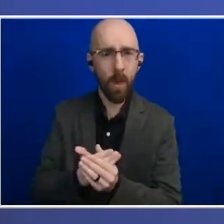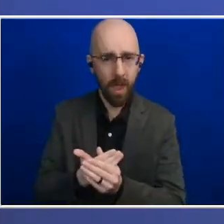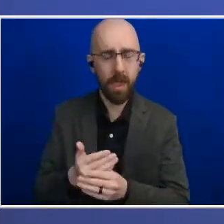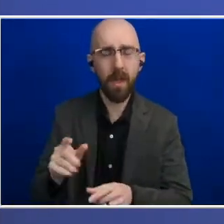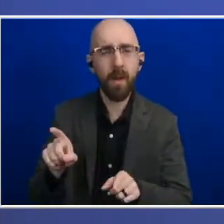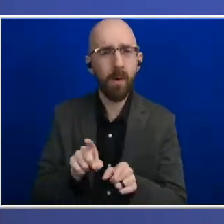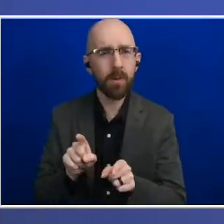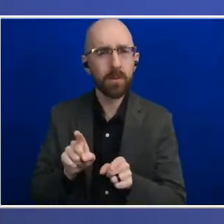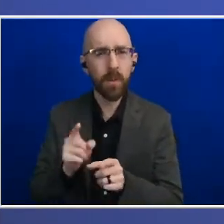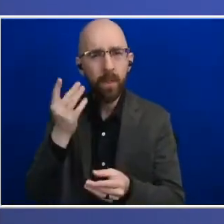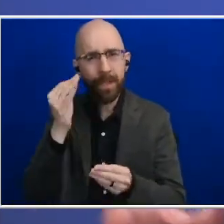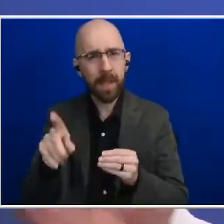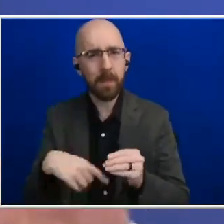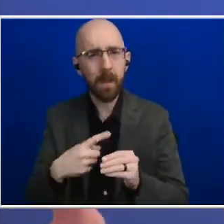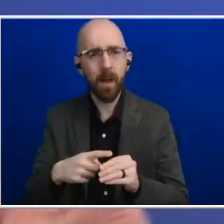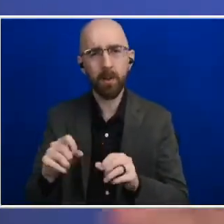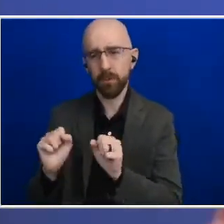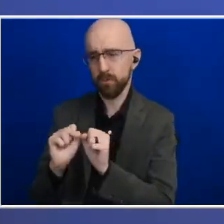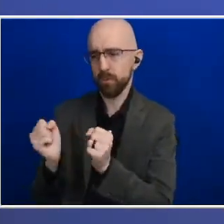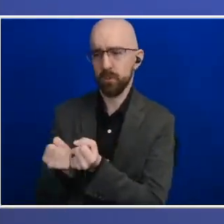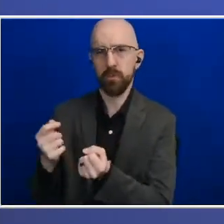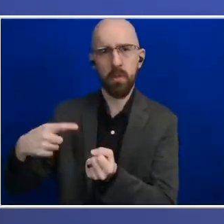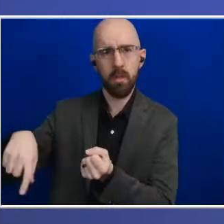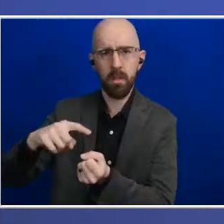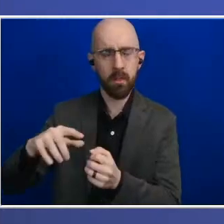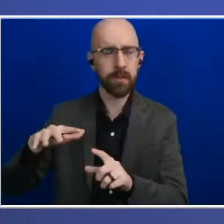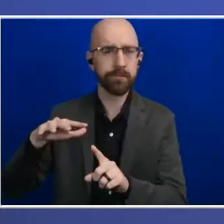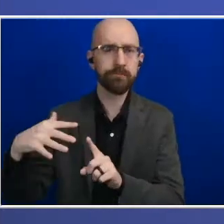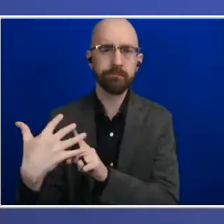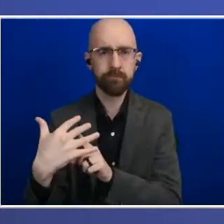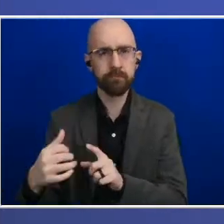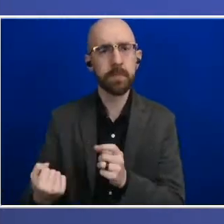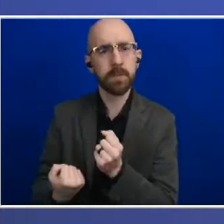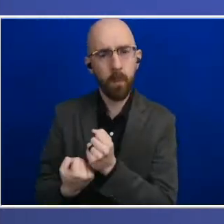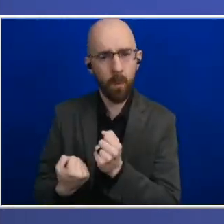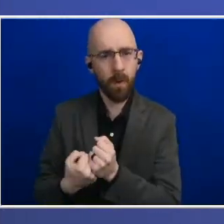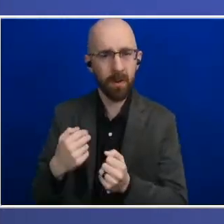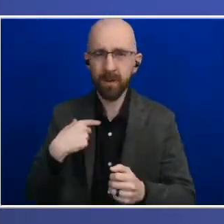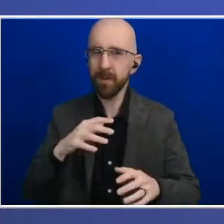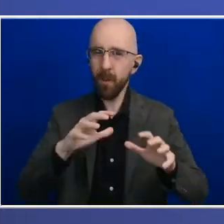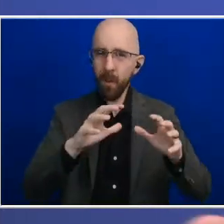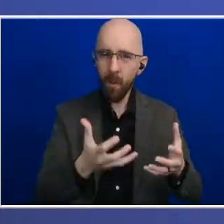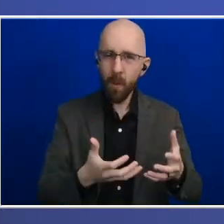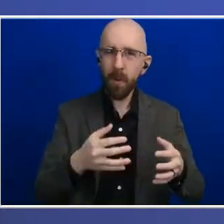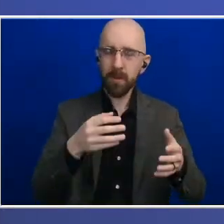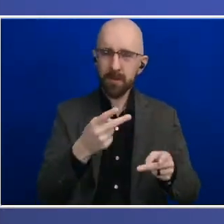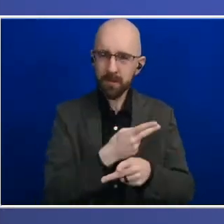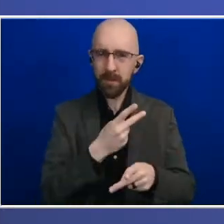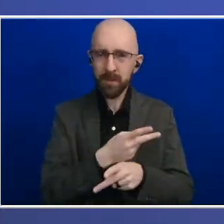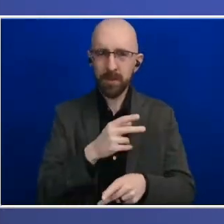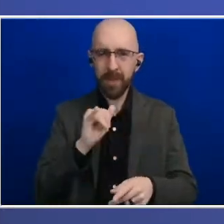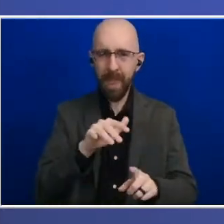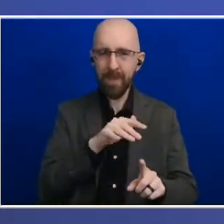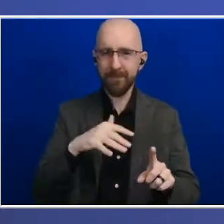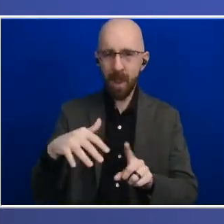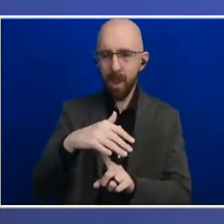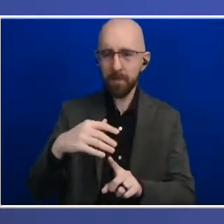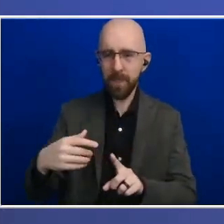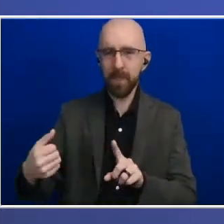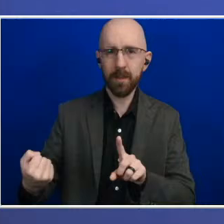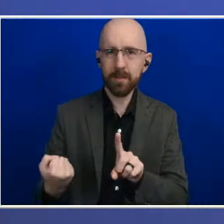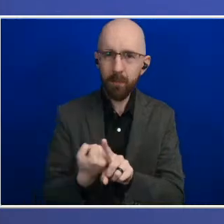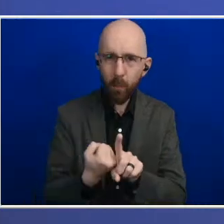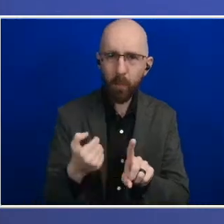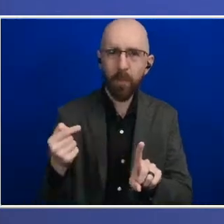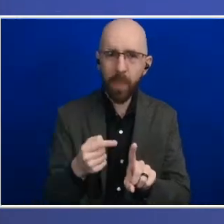the social support. I mentioned about all the holistic determinants of aging to try to create an environment where people can continue to be as functional, both physically